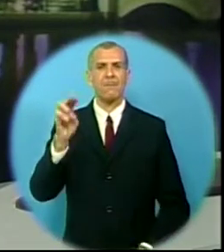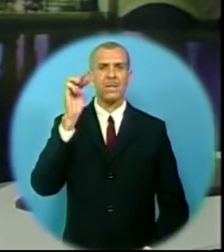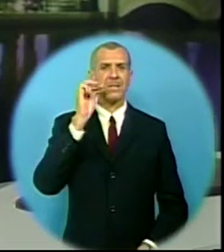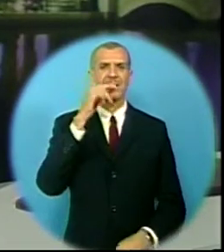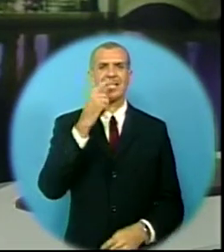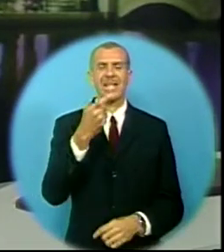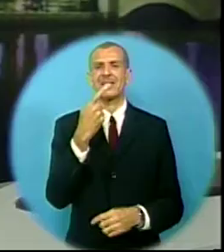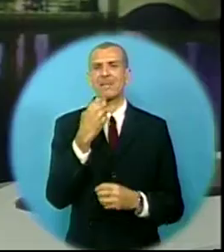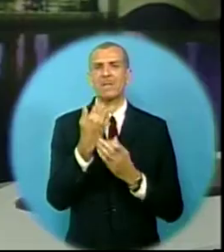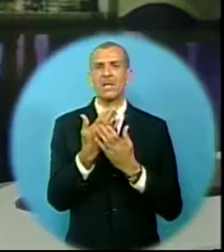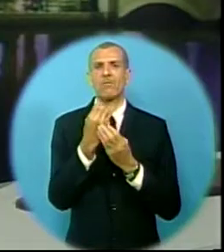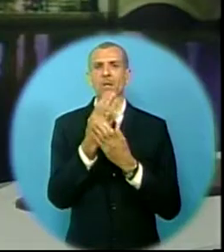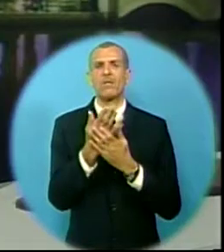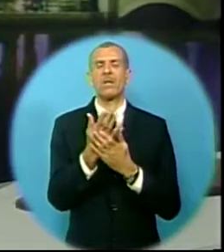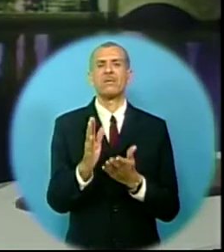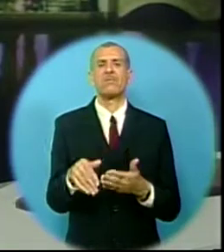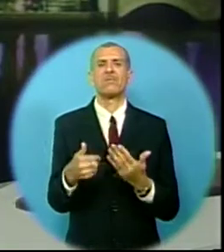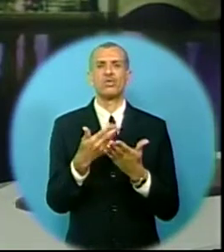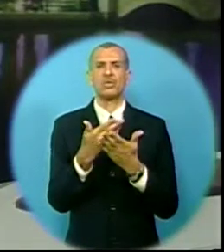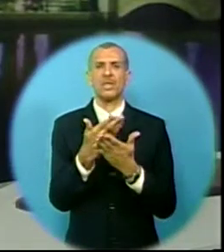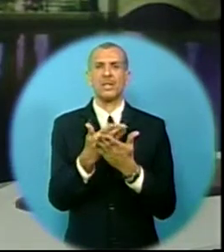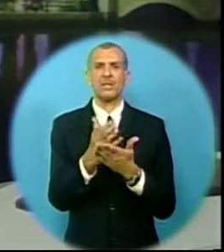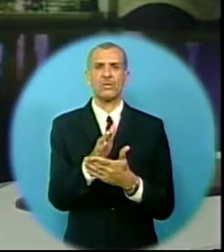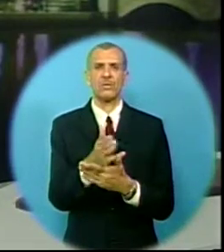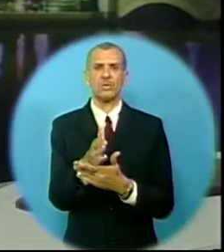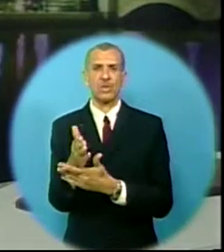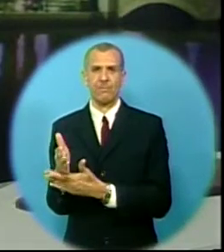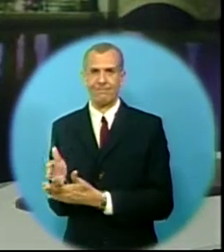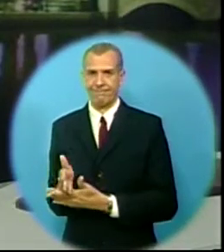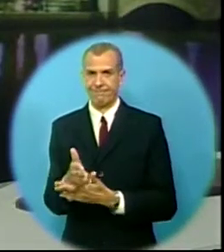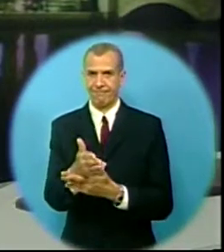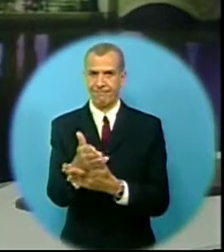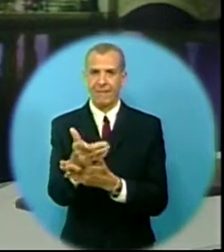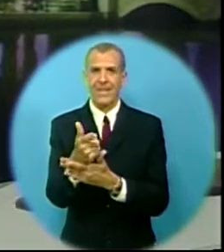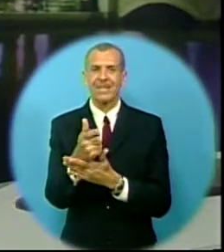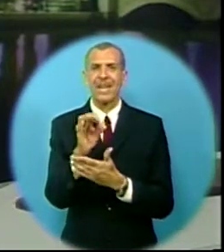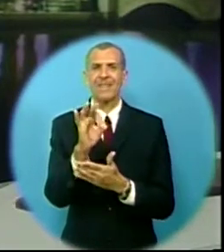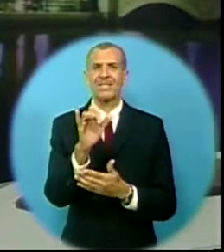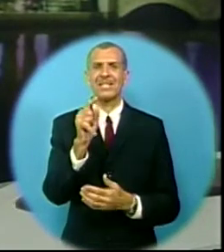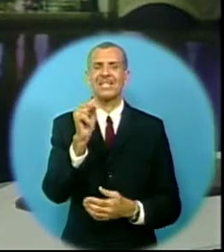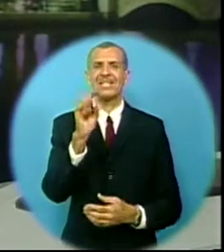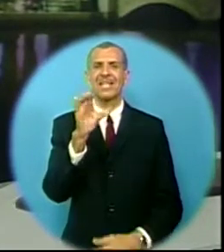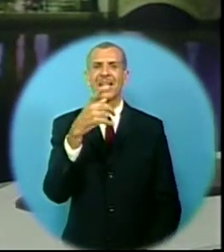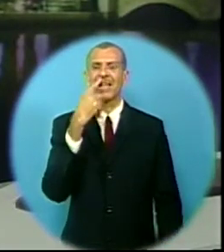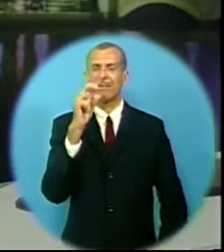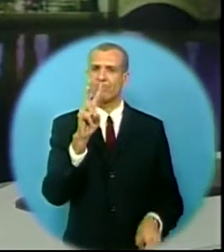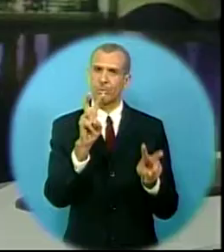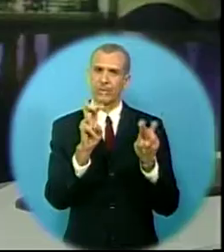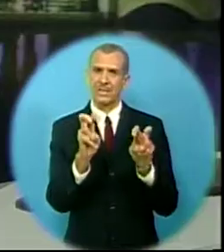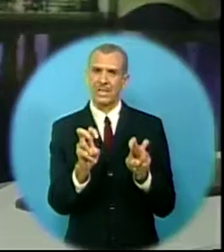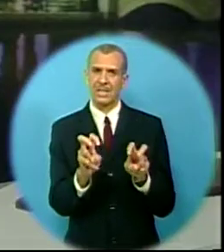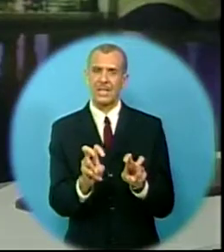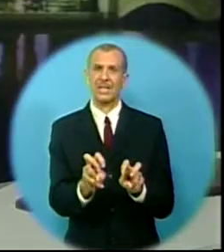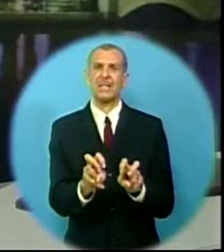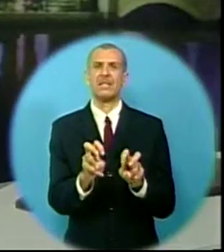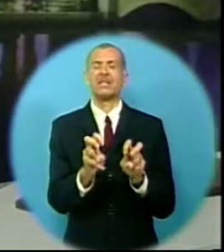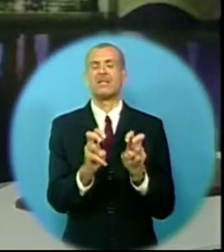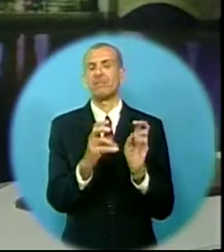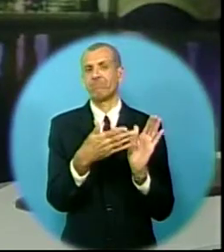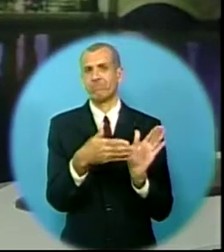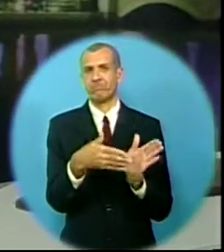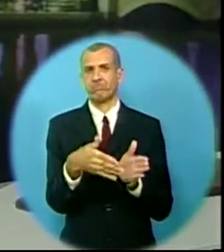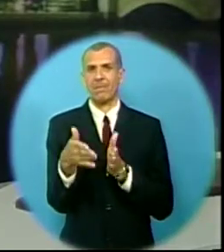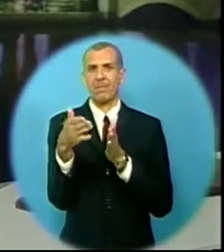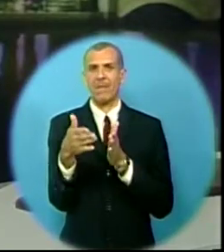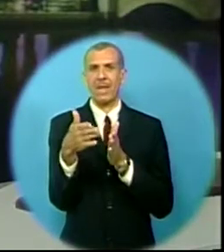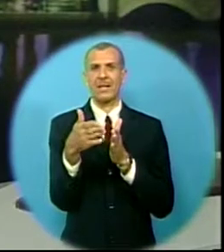on being informed of the proposals being distributed to customers, the FTC immediately evaluated the terms under the Consumer